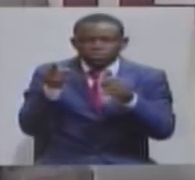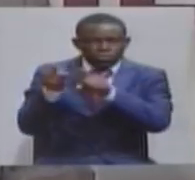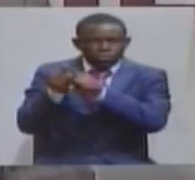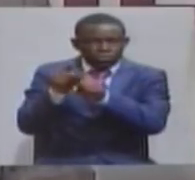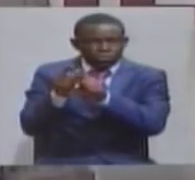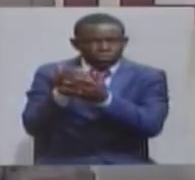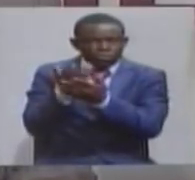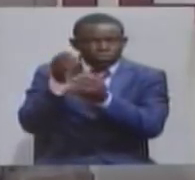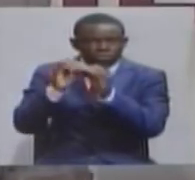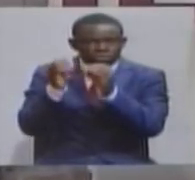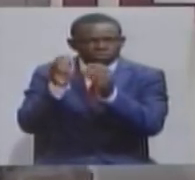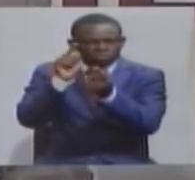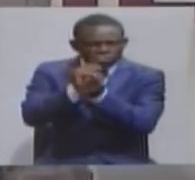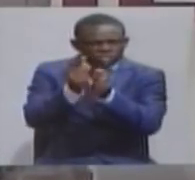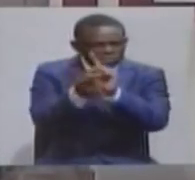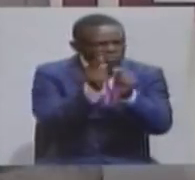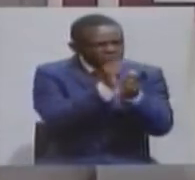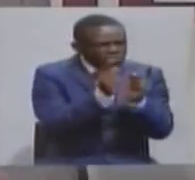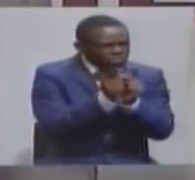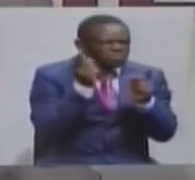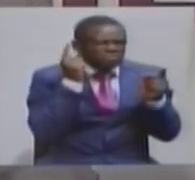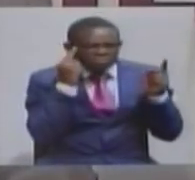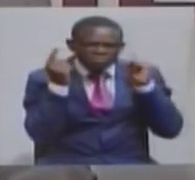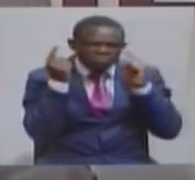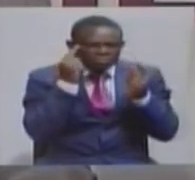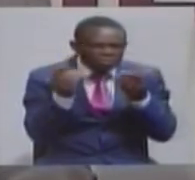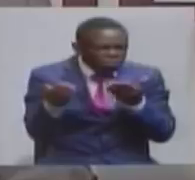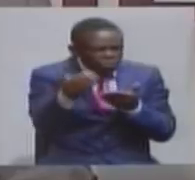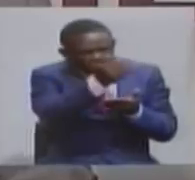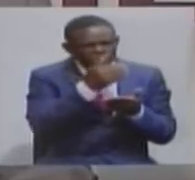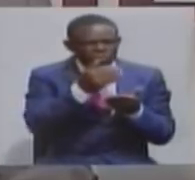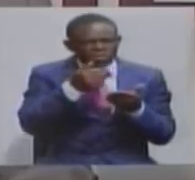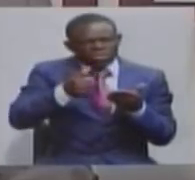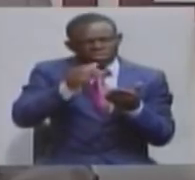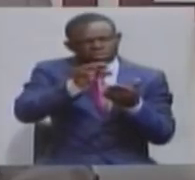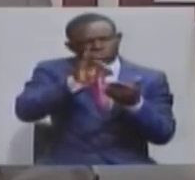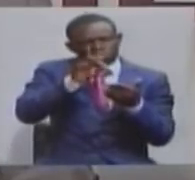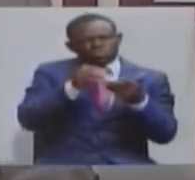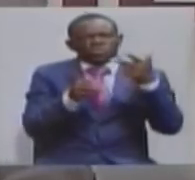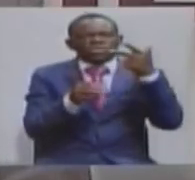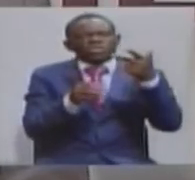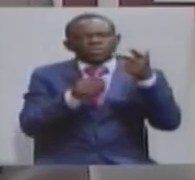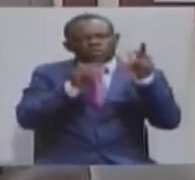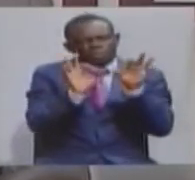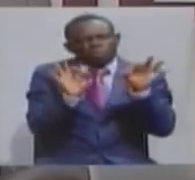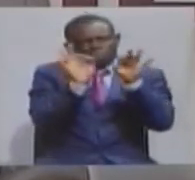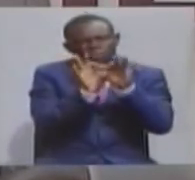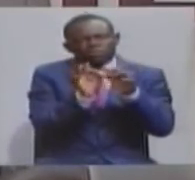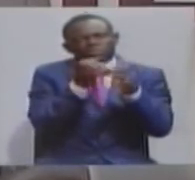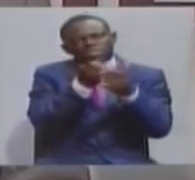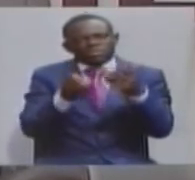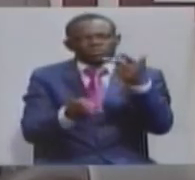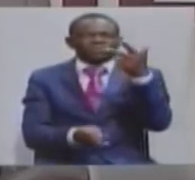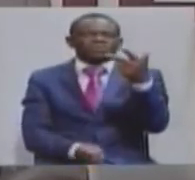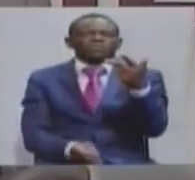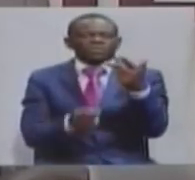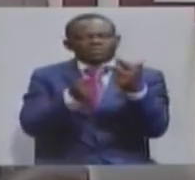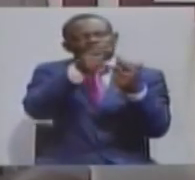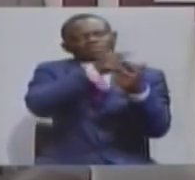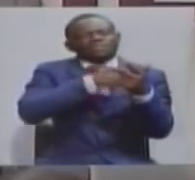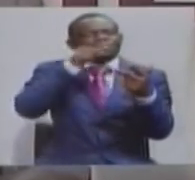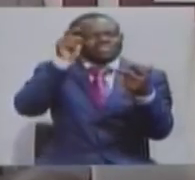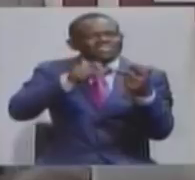when we said, well, now we can go. Now we know what people want to talk about. So it took us this long time.